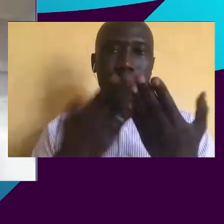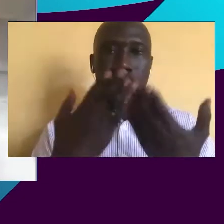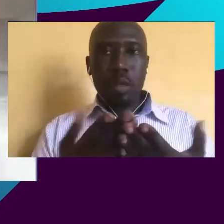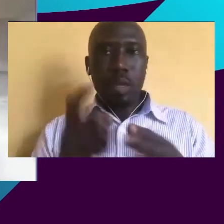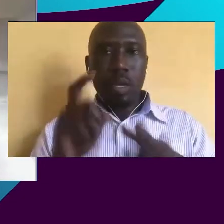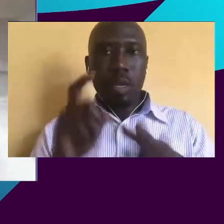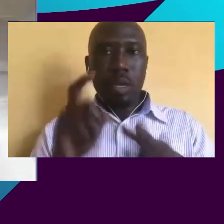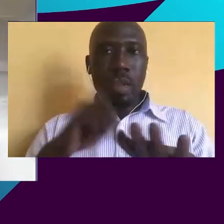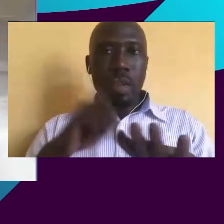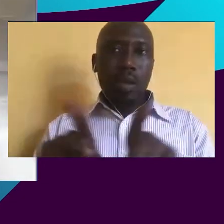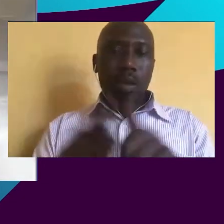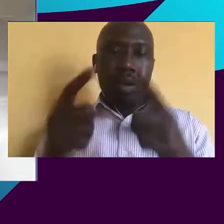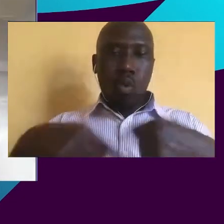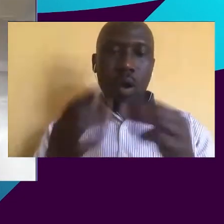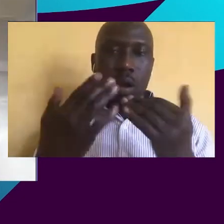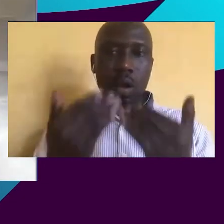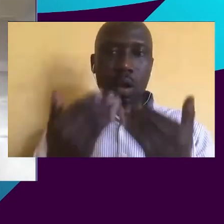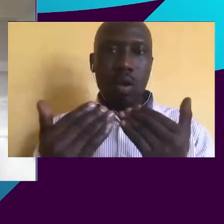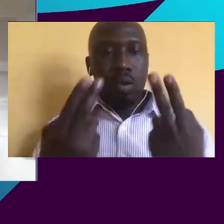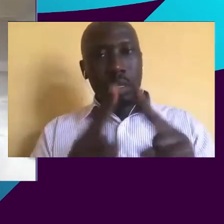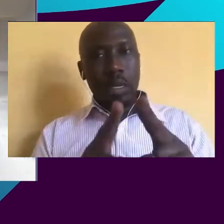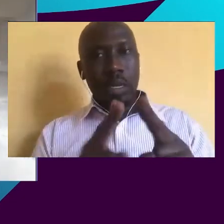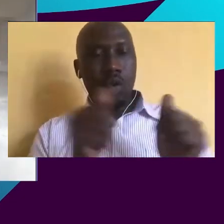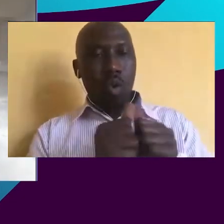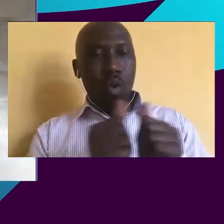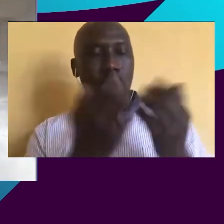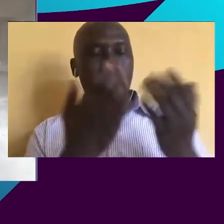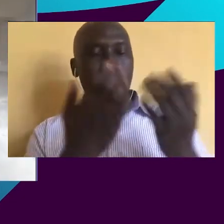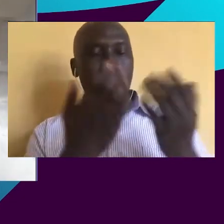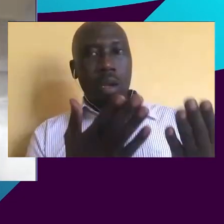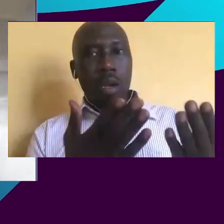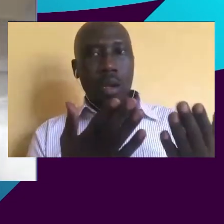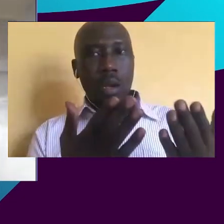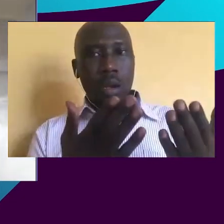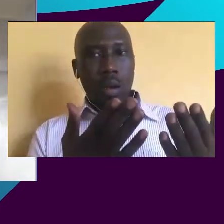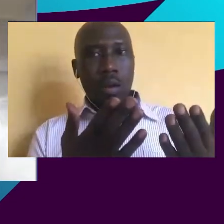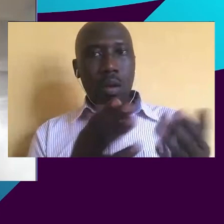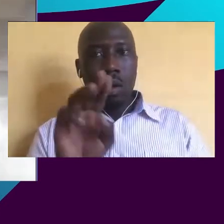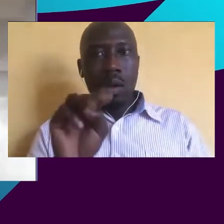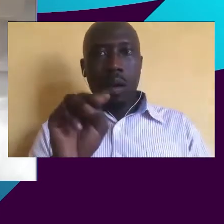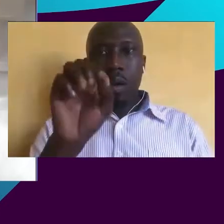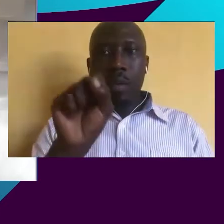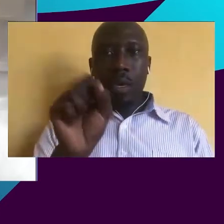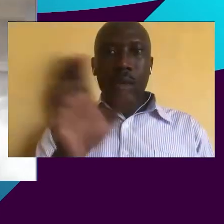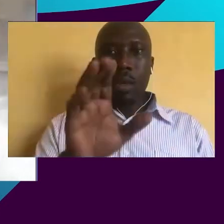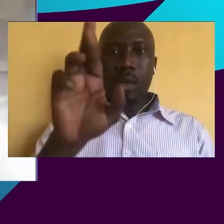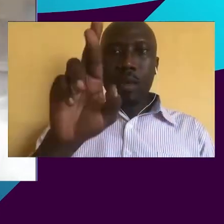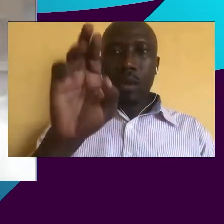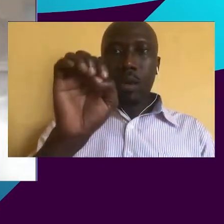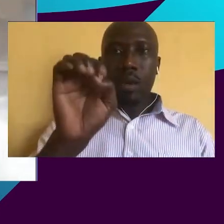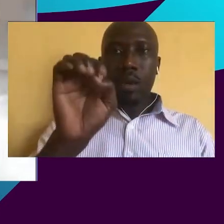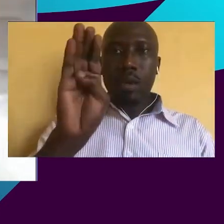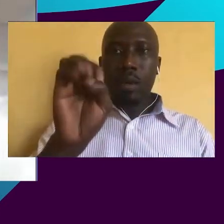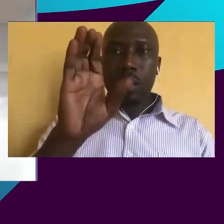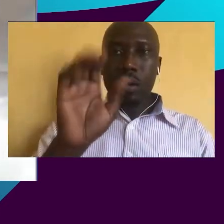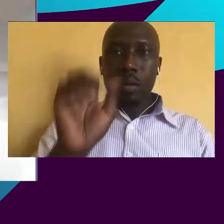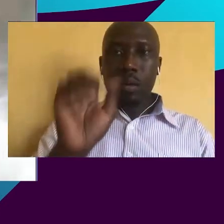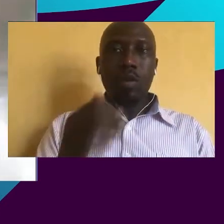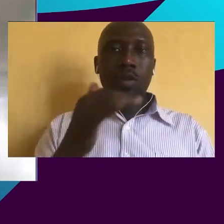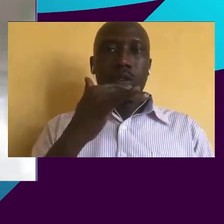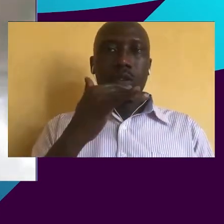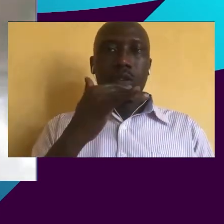are going to start with Ms. Rebecca Welch, who is going to speak for 15